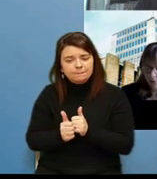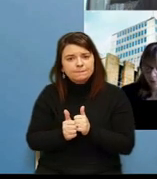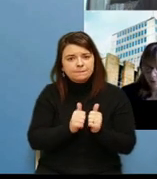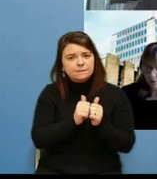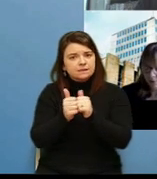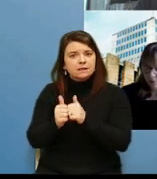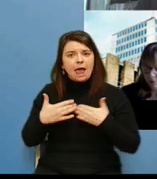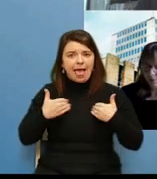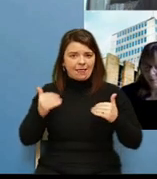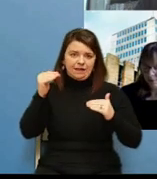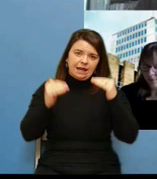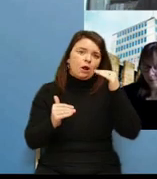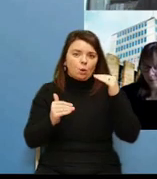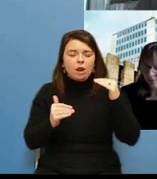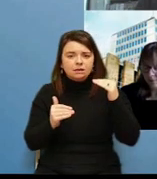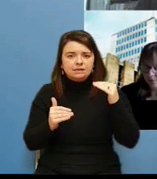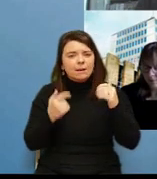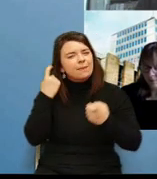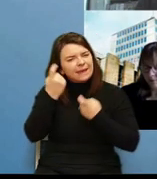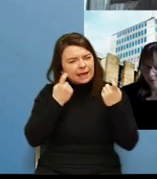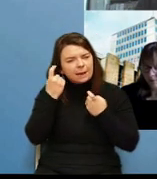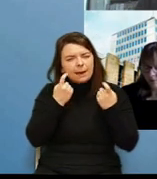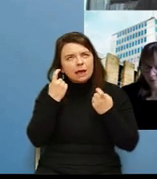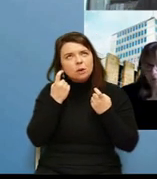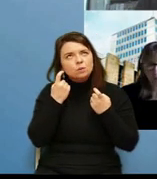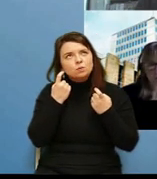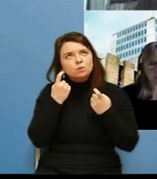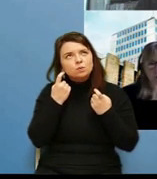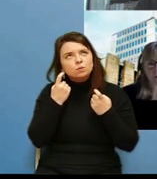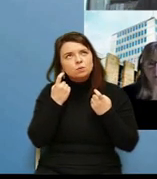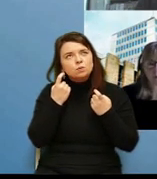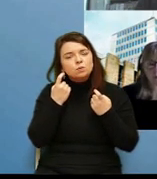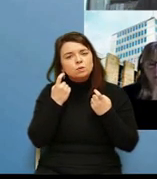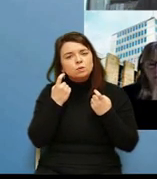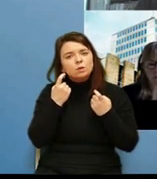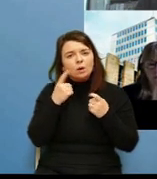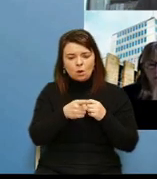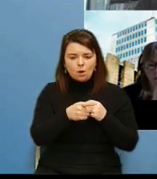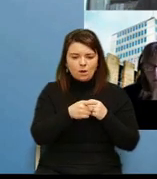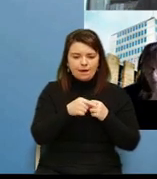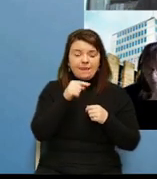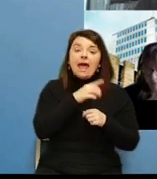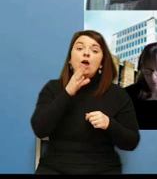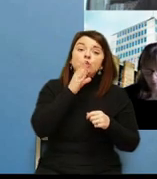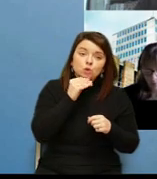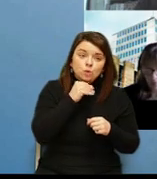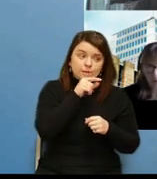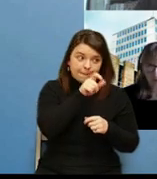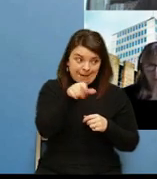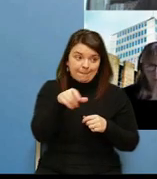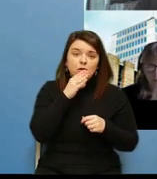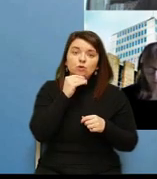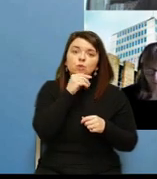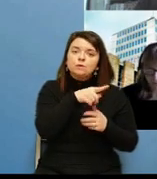wellbeing partnerships, particularly looking at health inequalities. So again, it's that. And I'm just thinking about when people